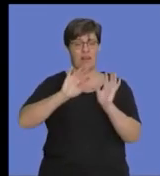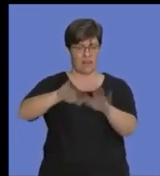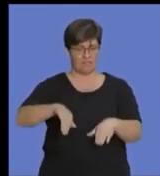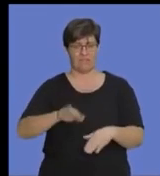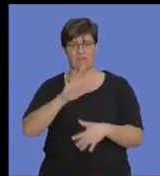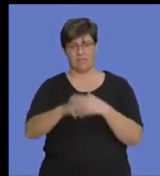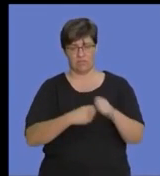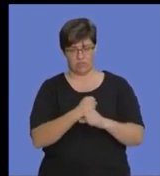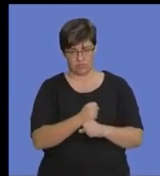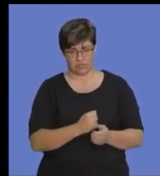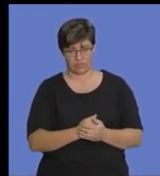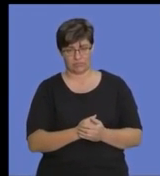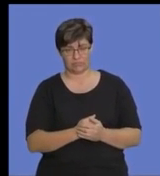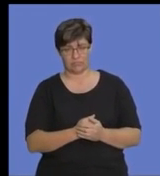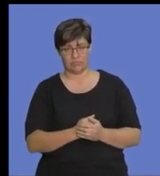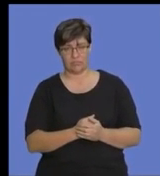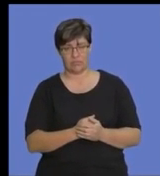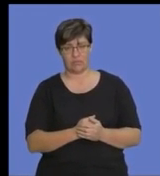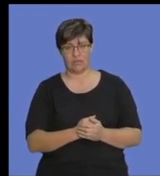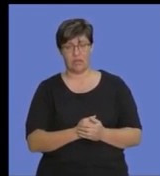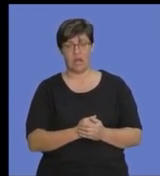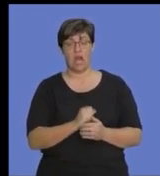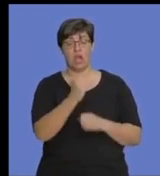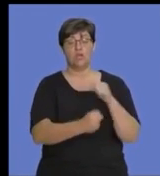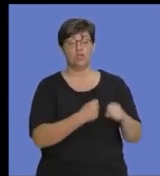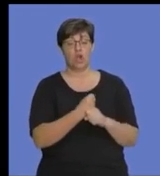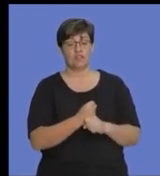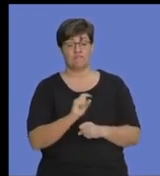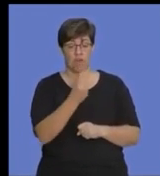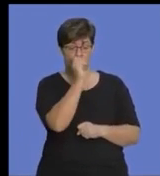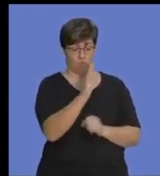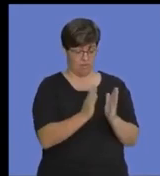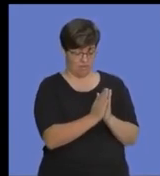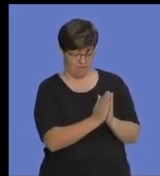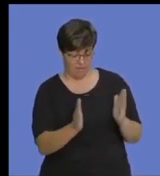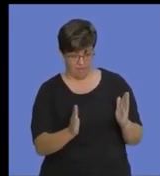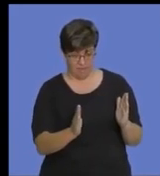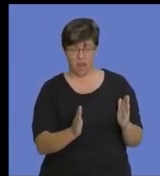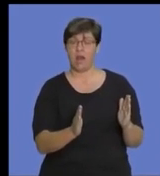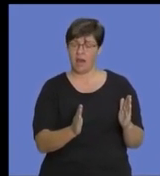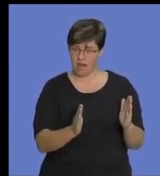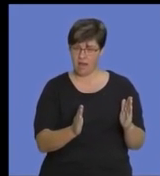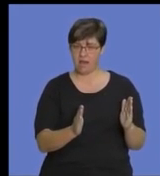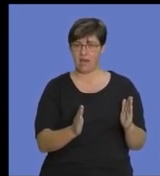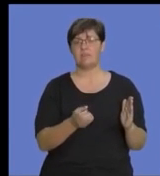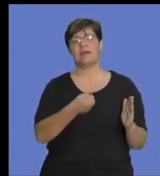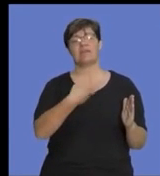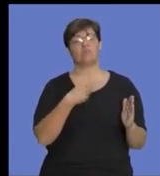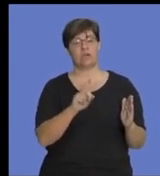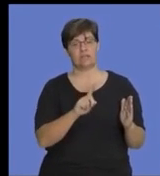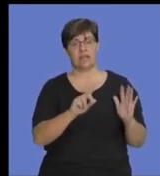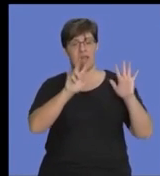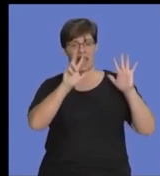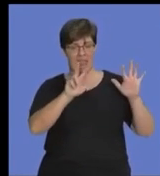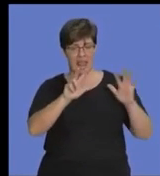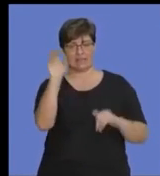and leaves it for 5 years. But for the first 3 years, the interest is actually given to him